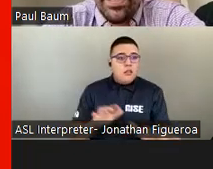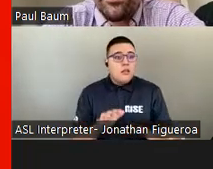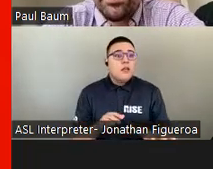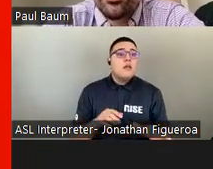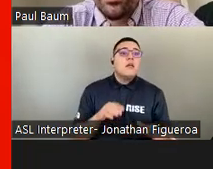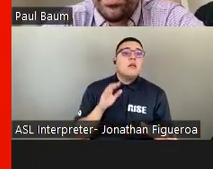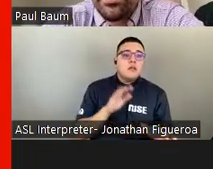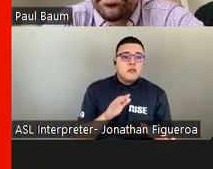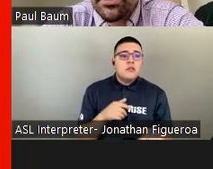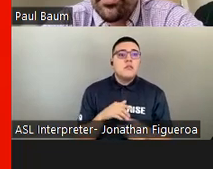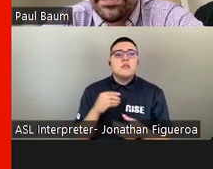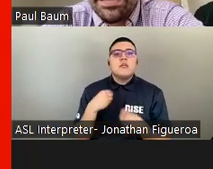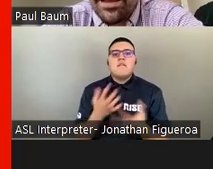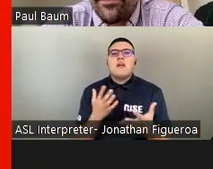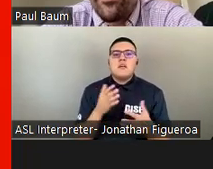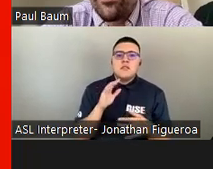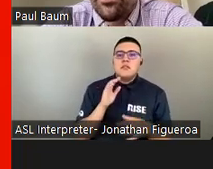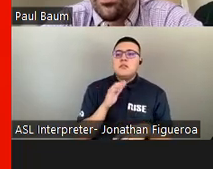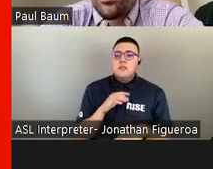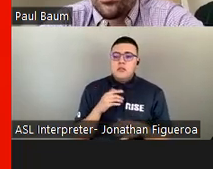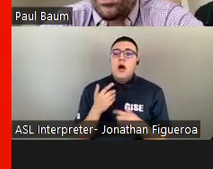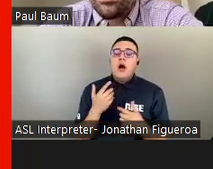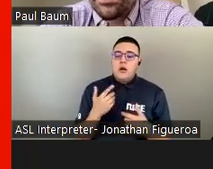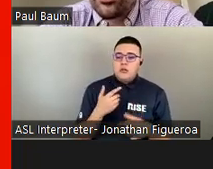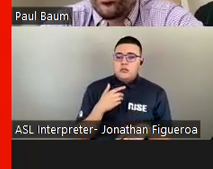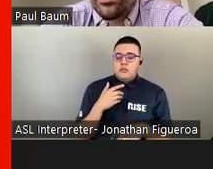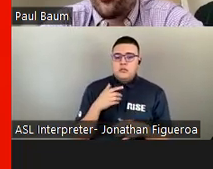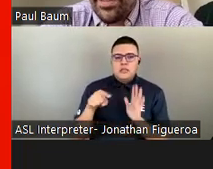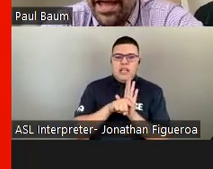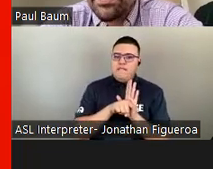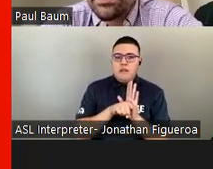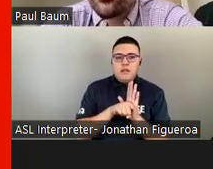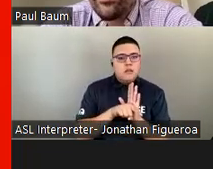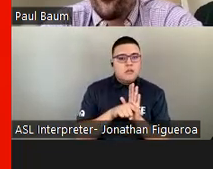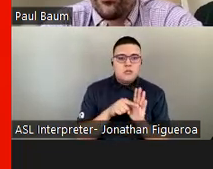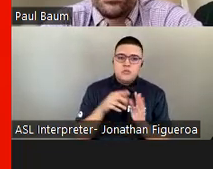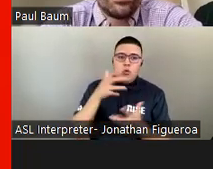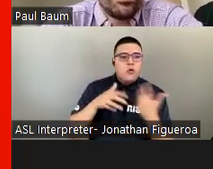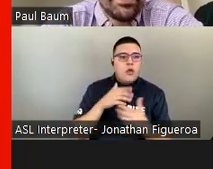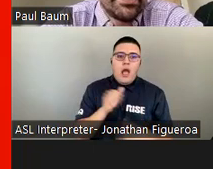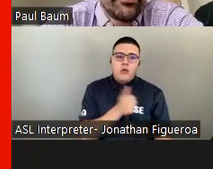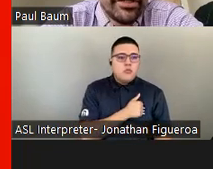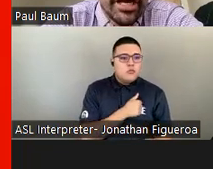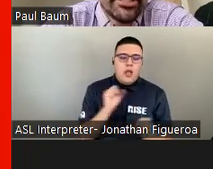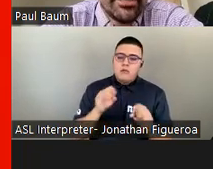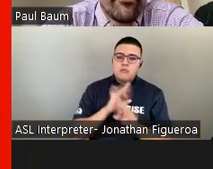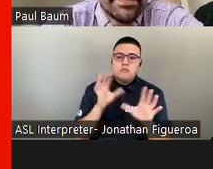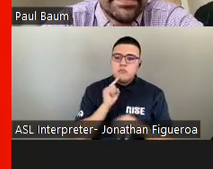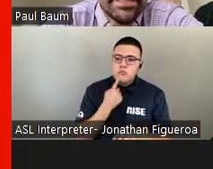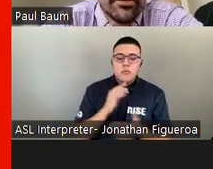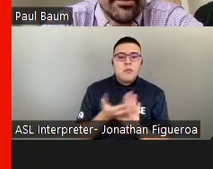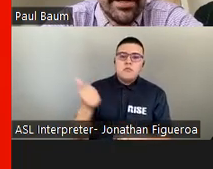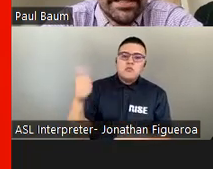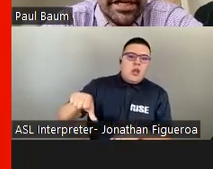of negative social attitudes toward the self. And in its extreme forms, it can lead to rejection of